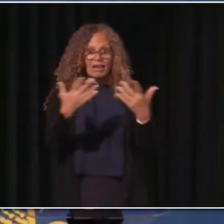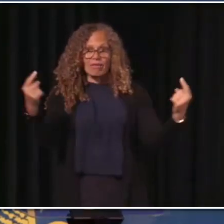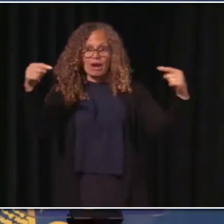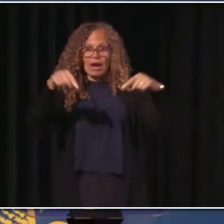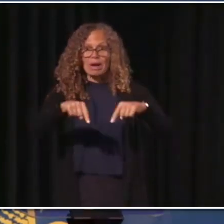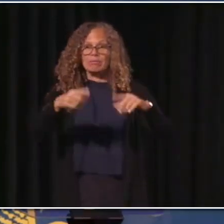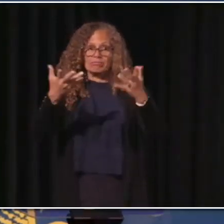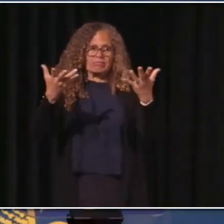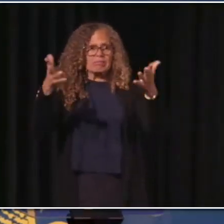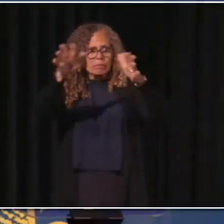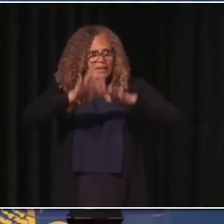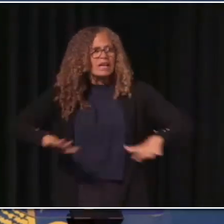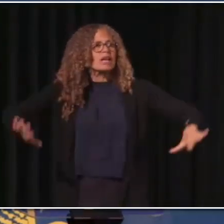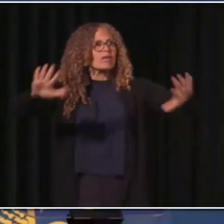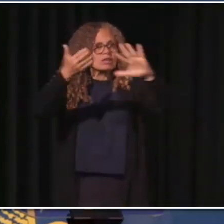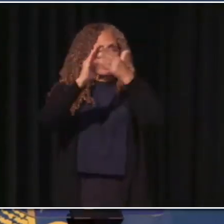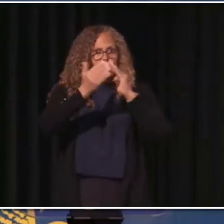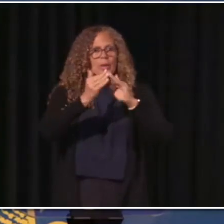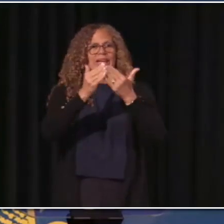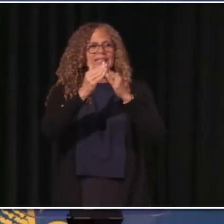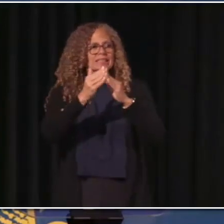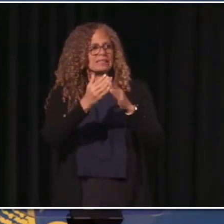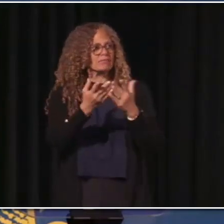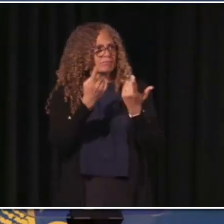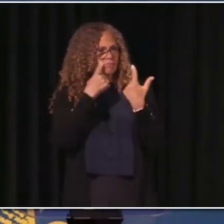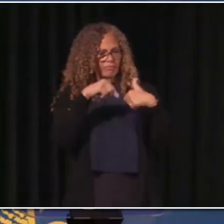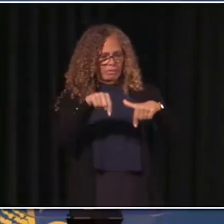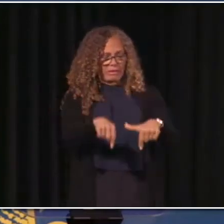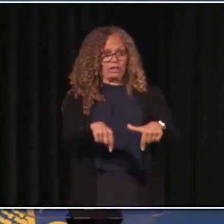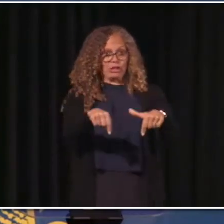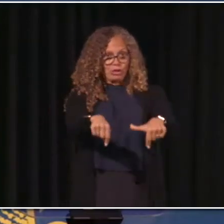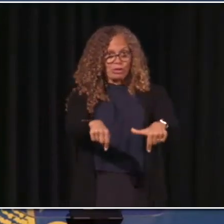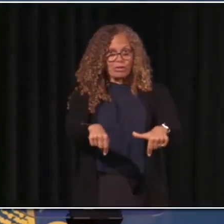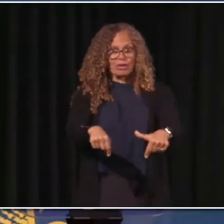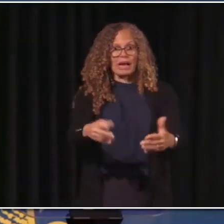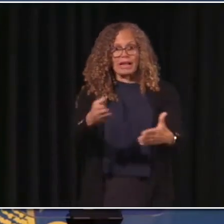this community, being a part of this moment. And